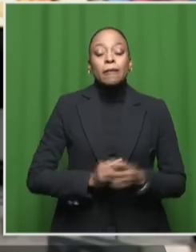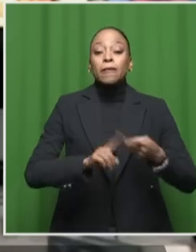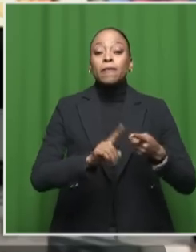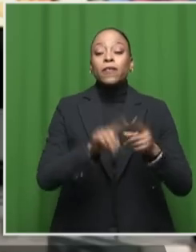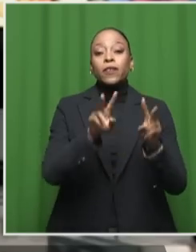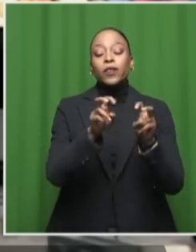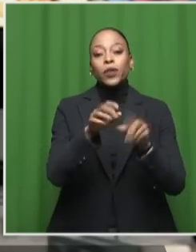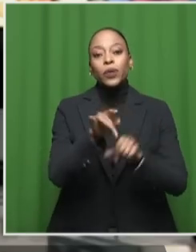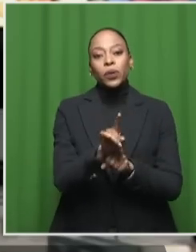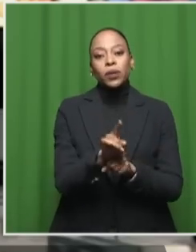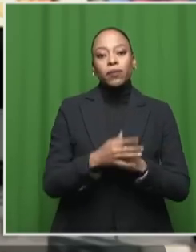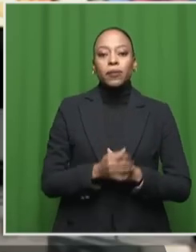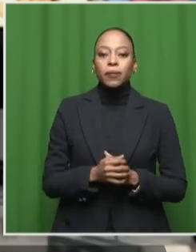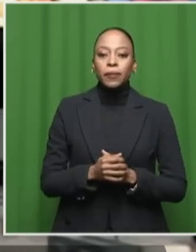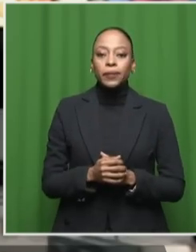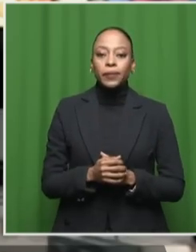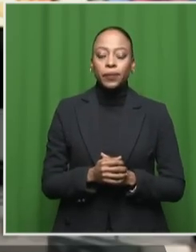issue